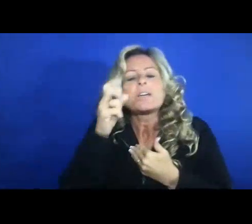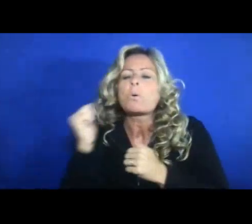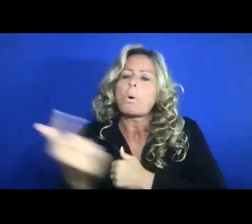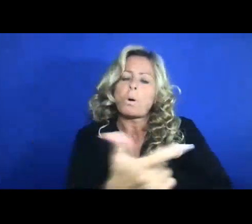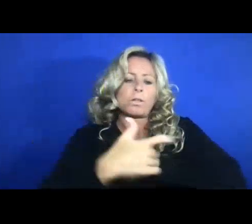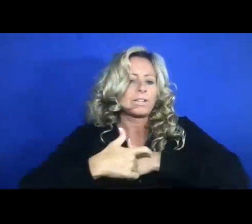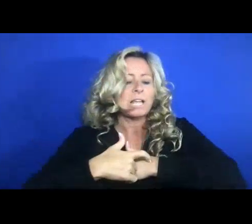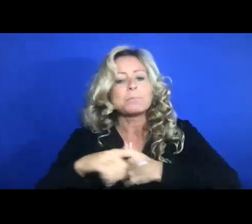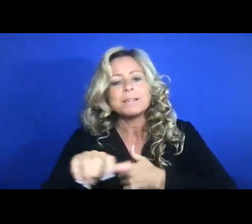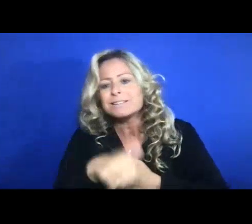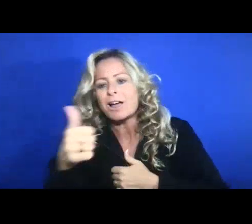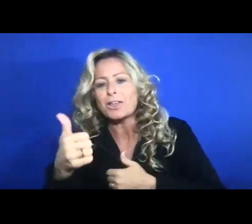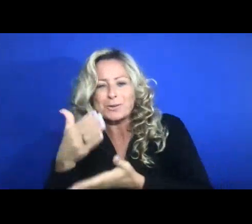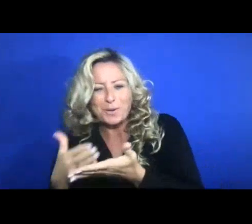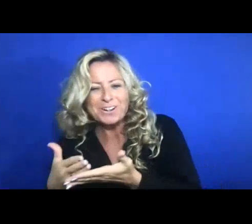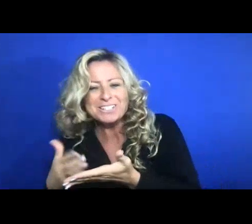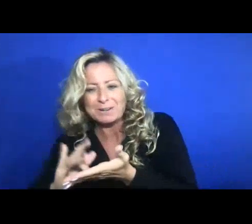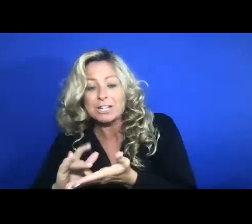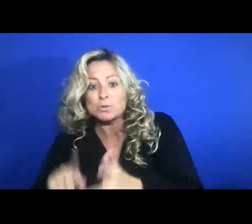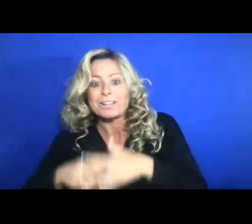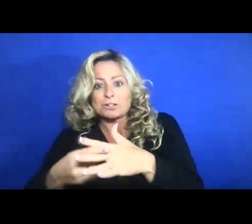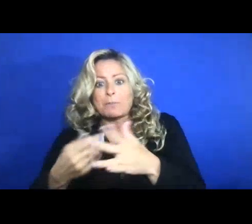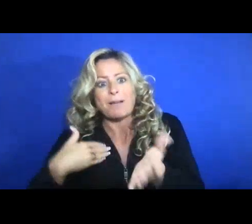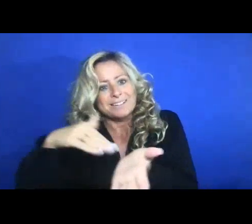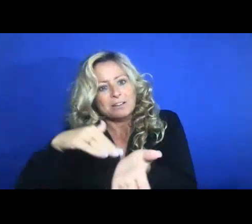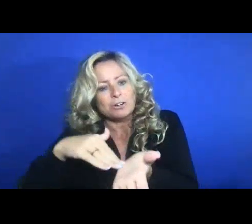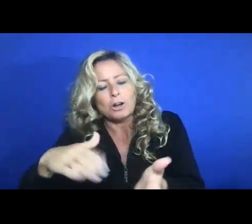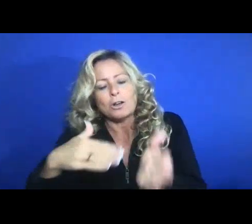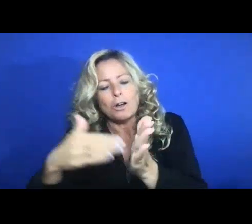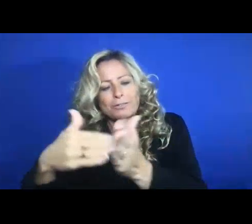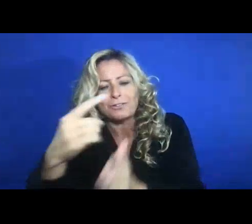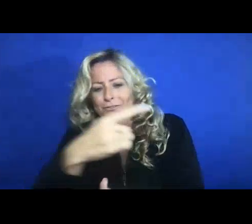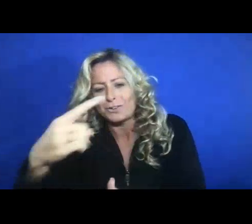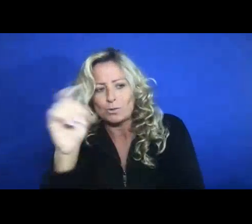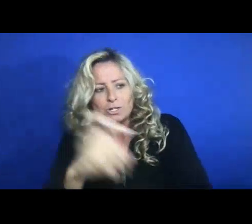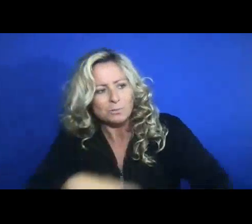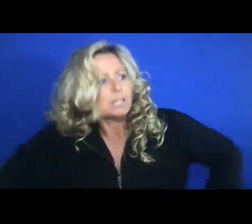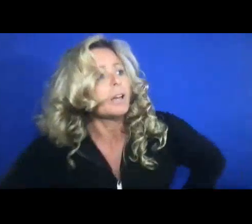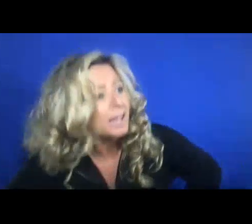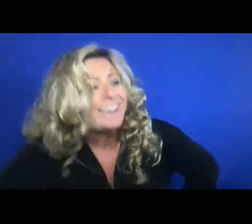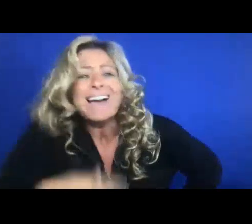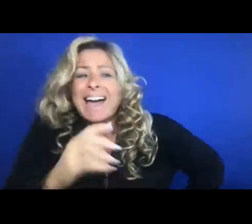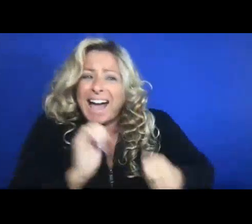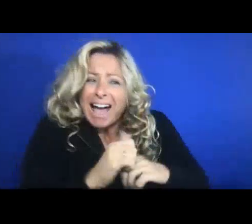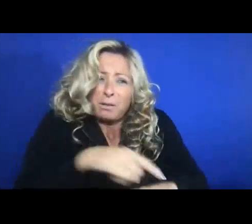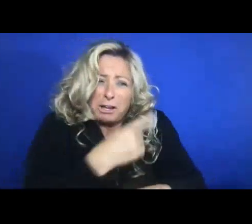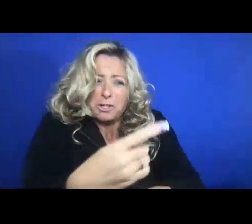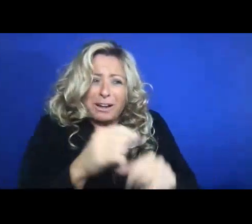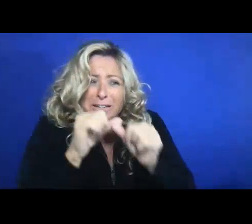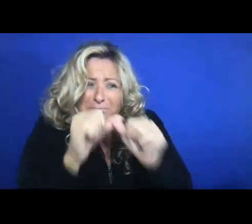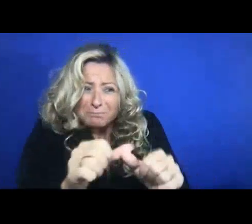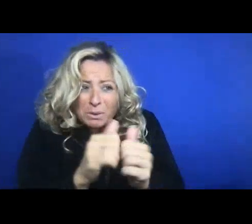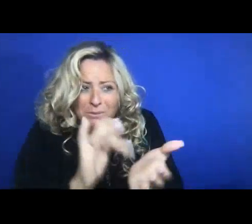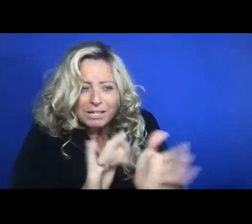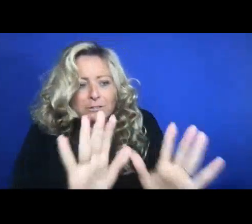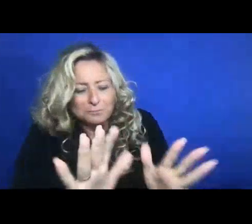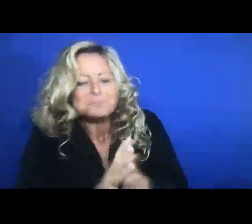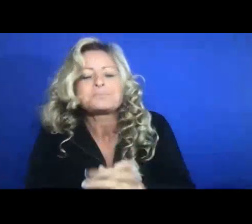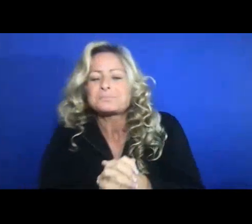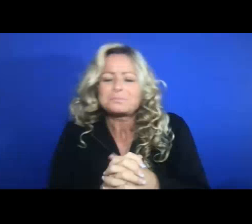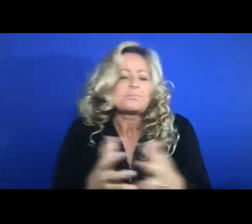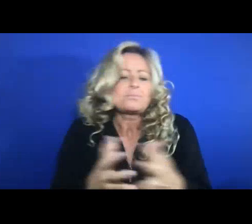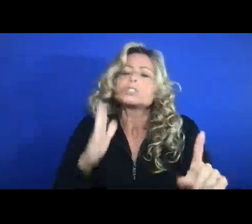other spaces of medicine. When I started medication with my doctor, that's often one of the first questions that I have is like, hey, how long do I need to be on this, right?